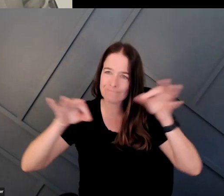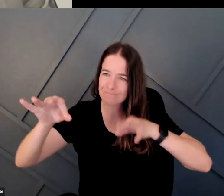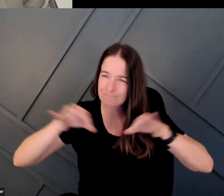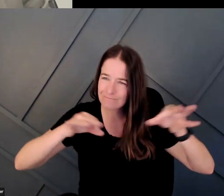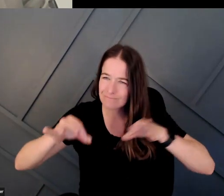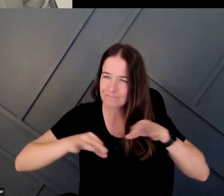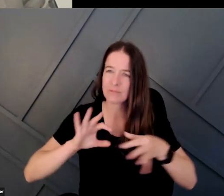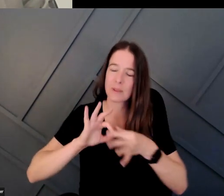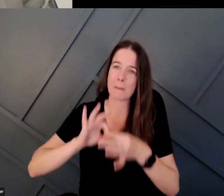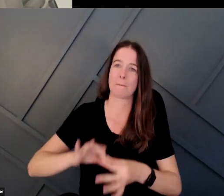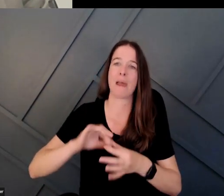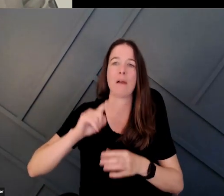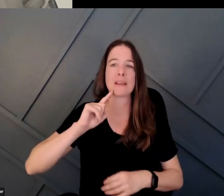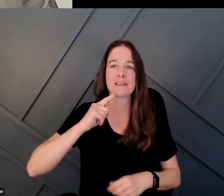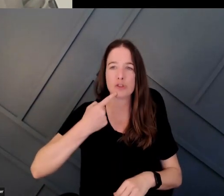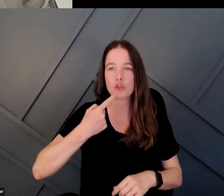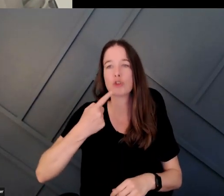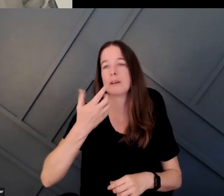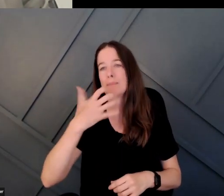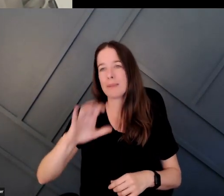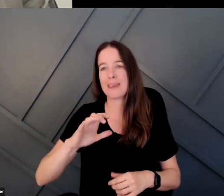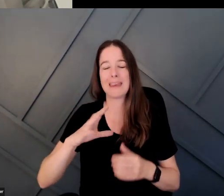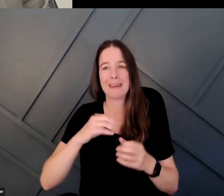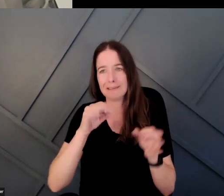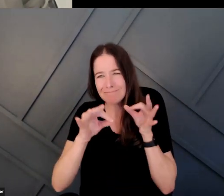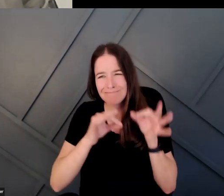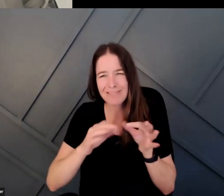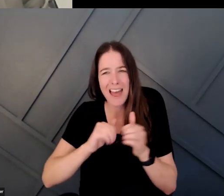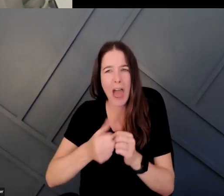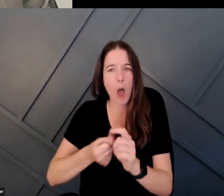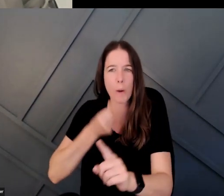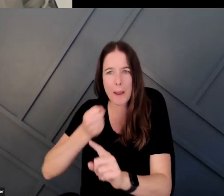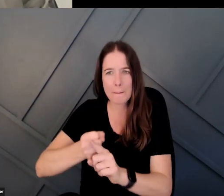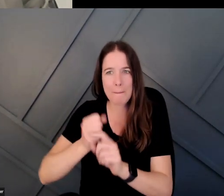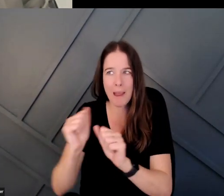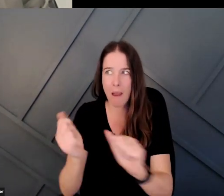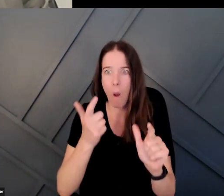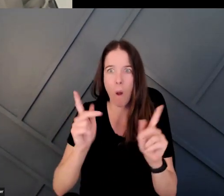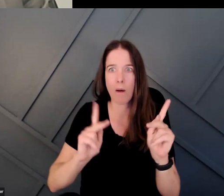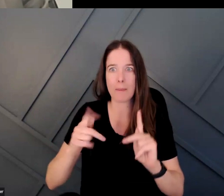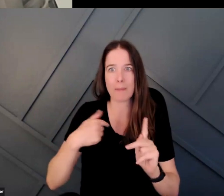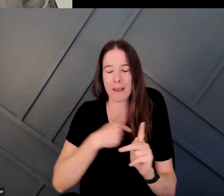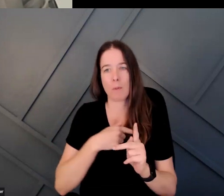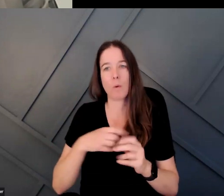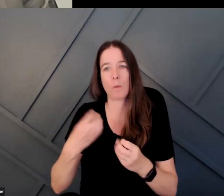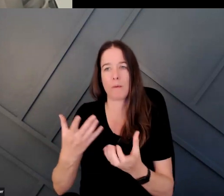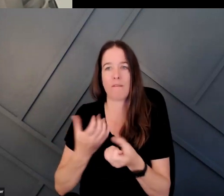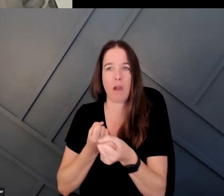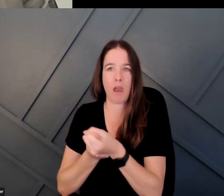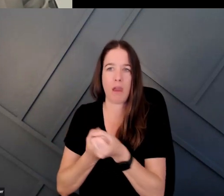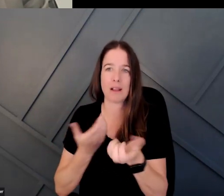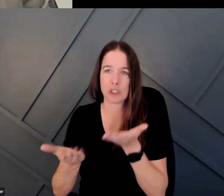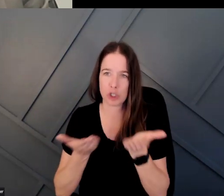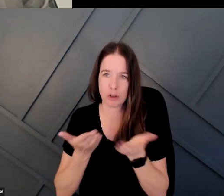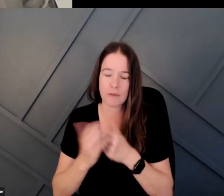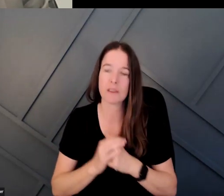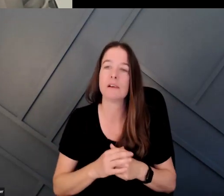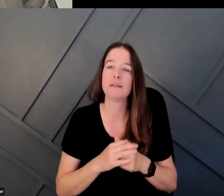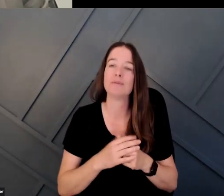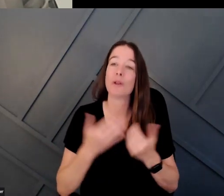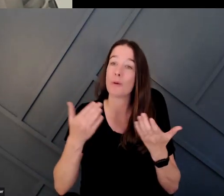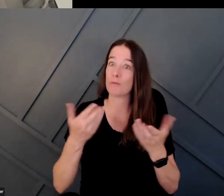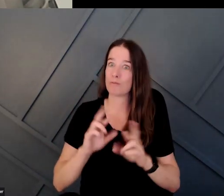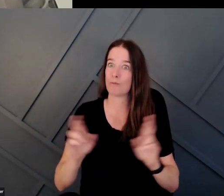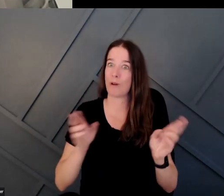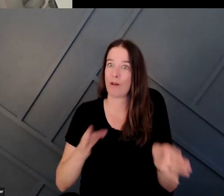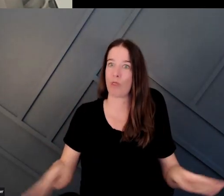impacting all of the individuals that we serve. So we are going to close out the day, and we see all of